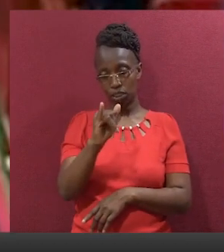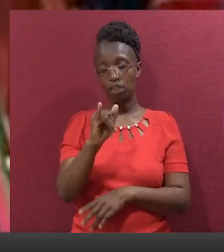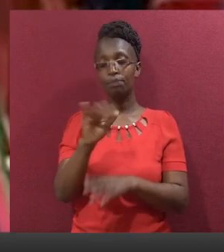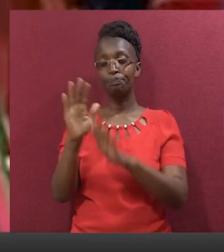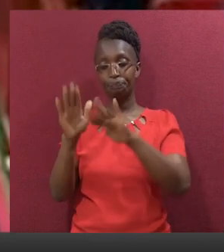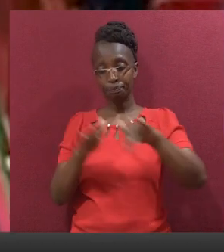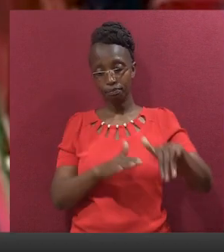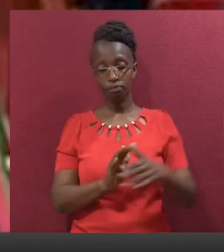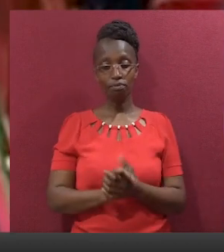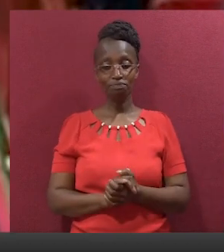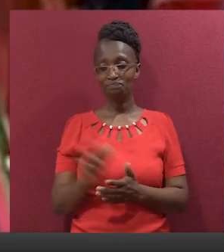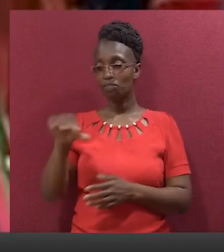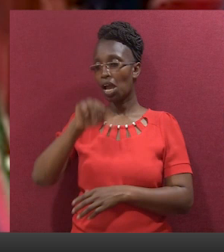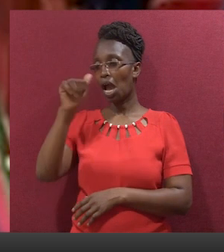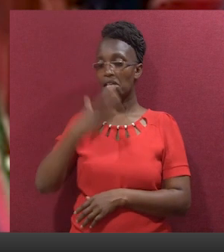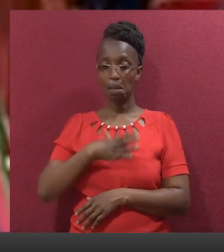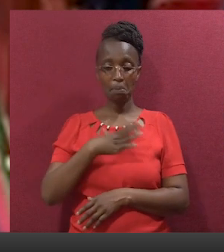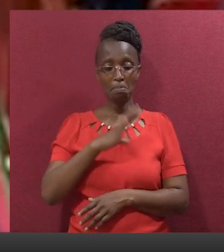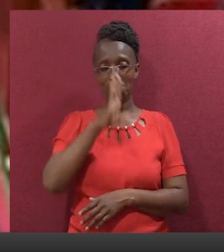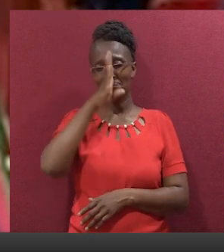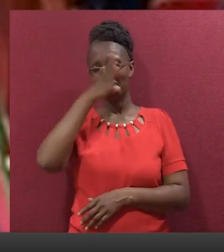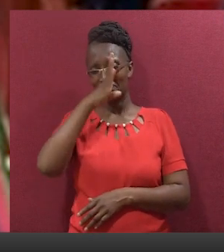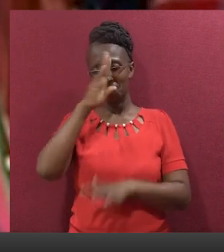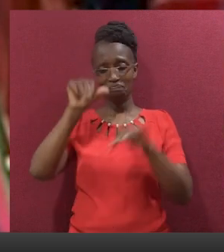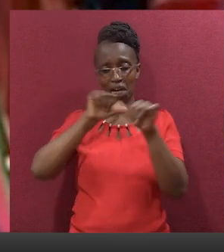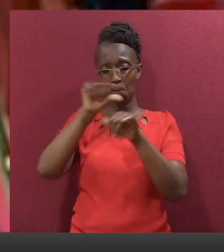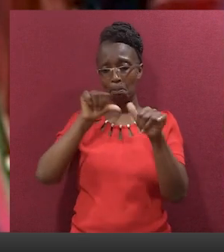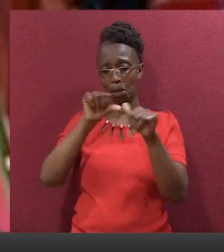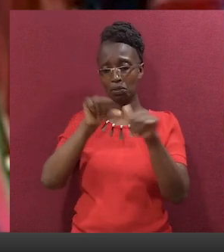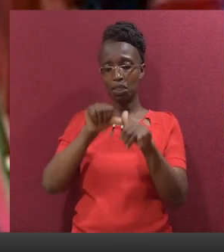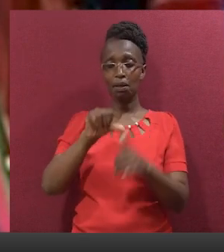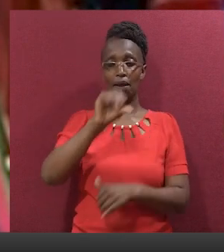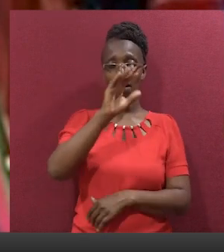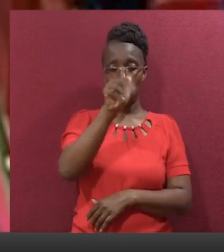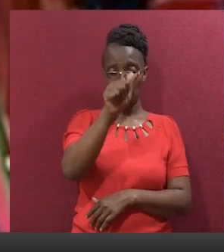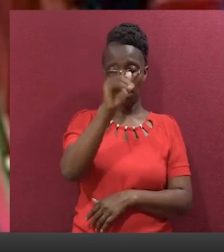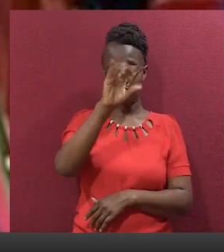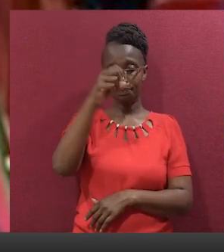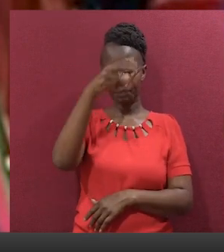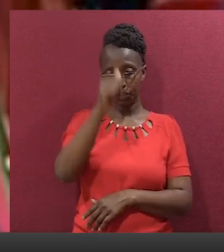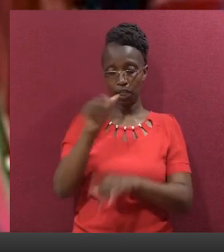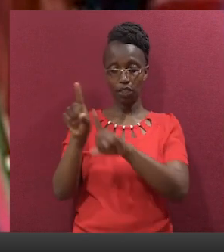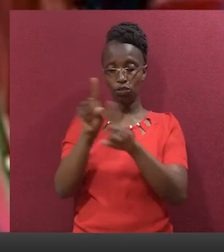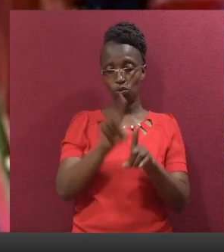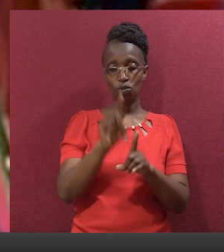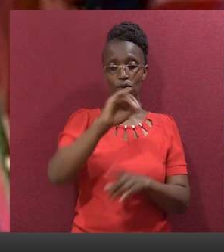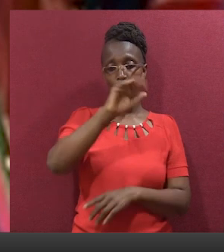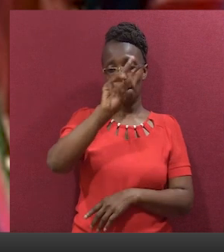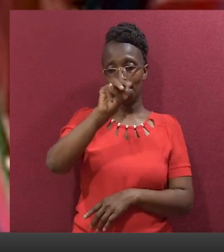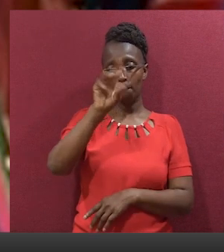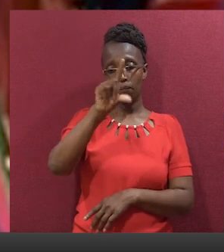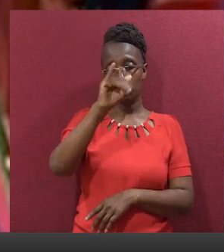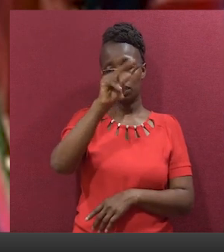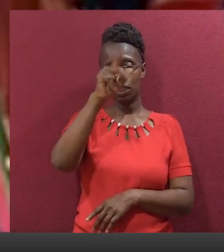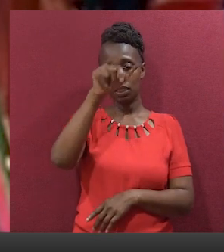wachache bungeni Opio Wandai akitilia shaka maadili ya Aisha Jumwa na Metheka Linturi. Kwa upande wa